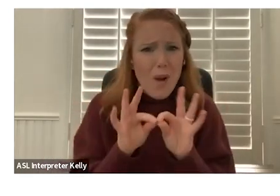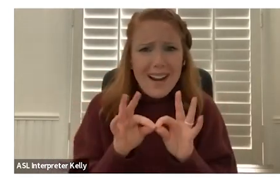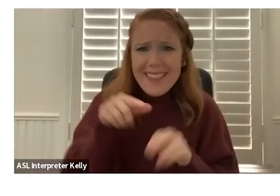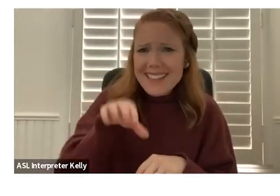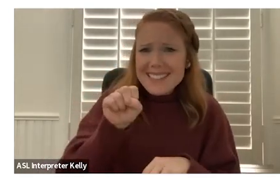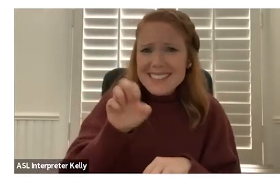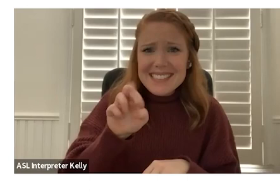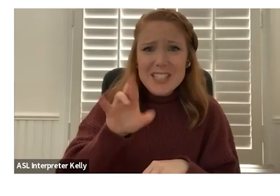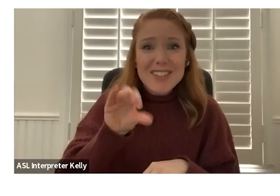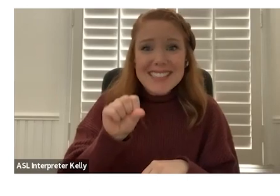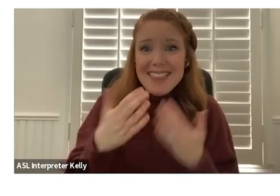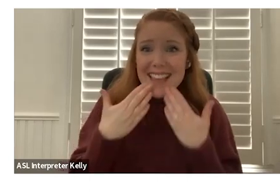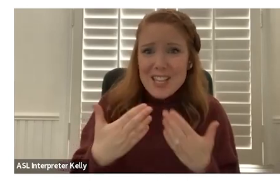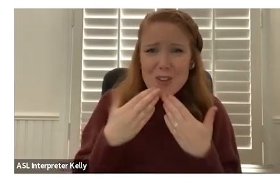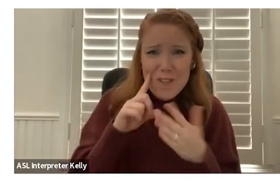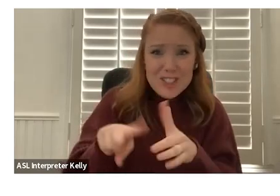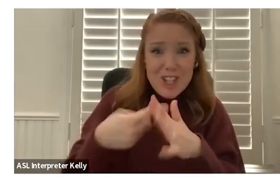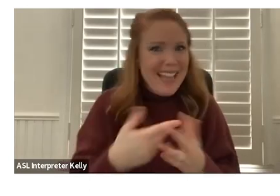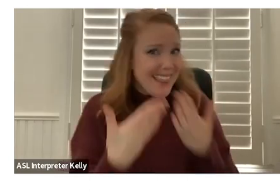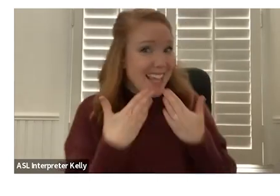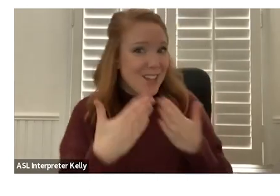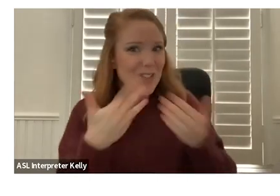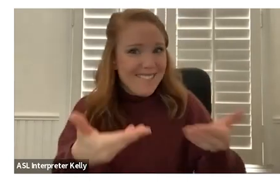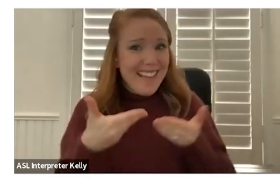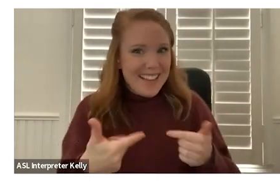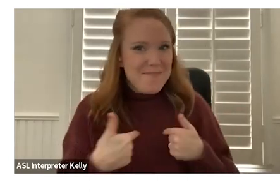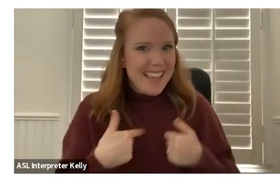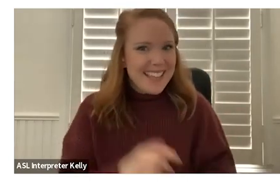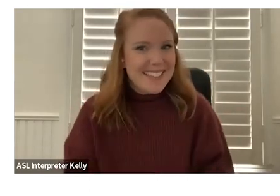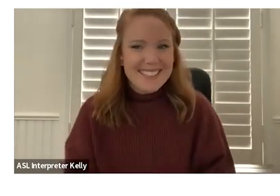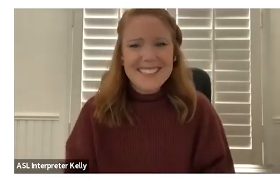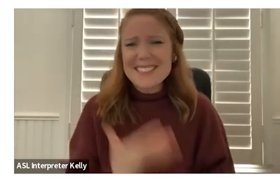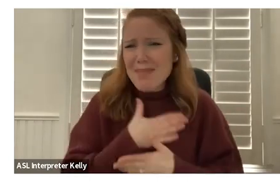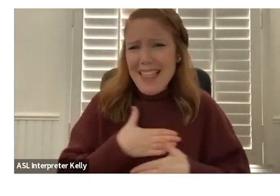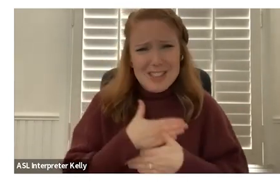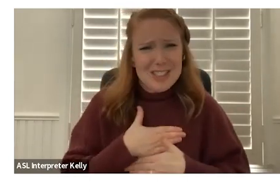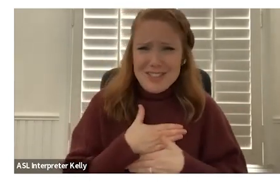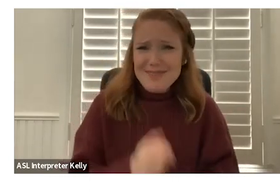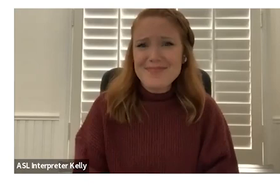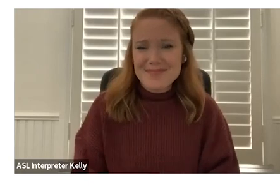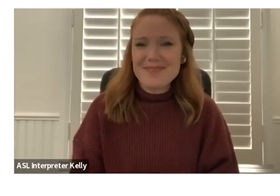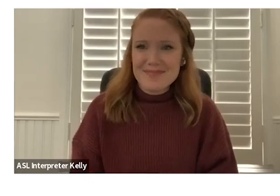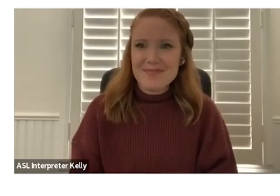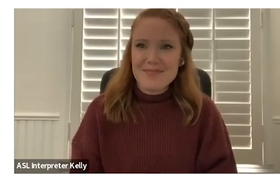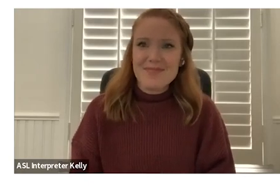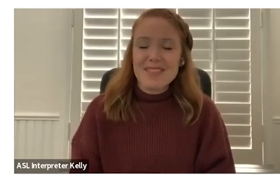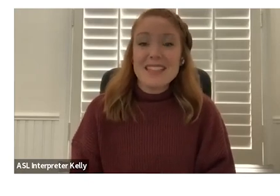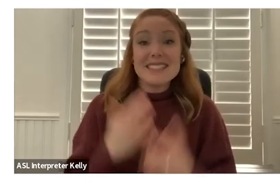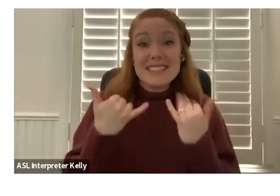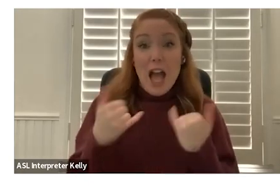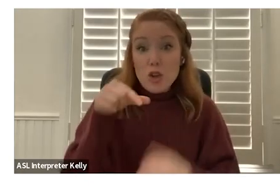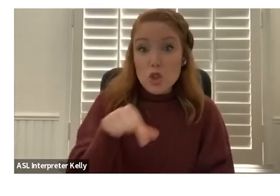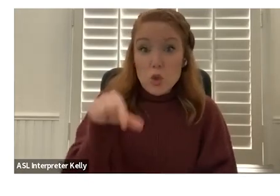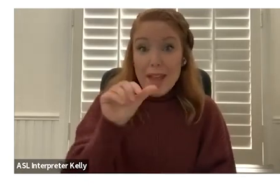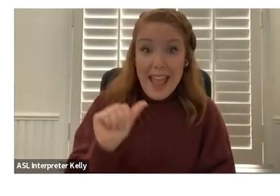you know, and also if you want to scroll through the chat, see what you missed. There was a lot of important knowledge. We also took screenshots and